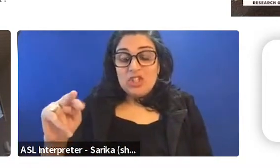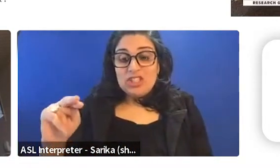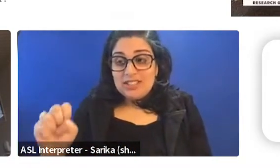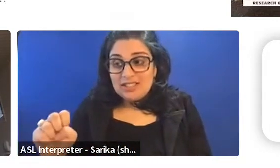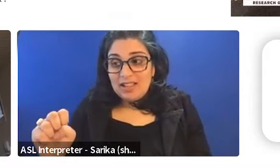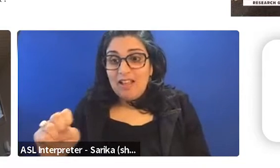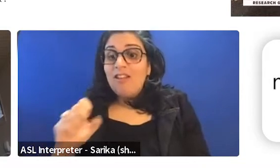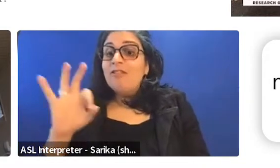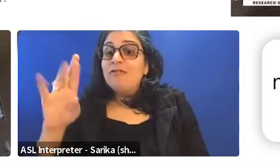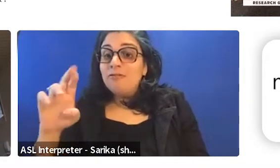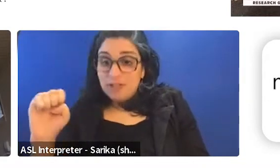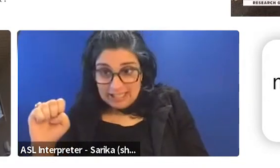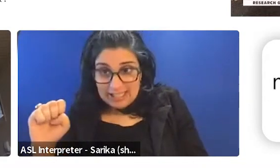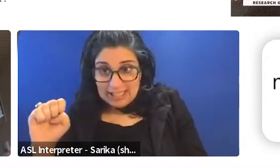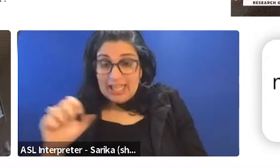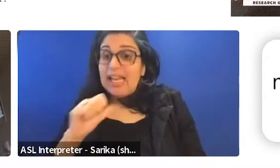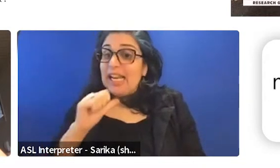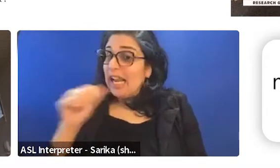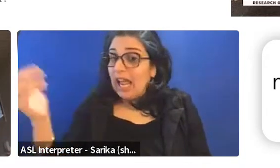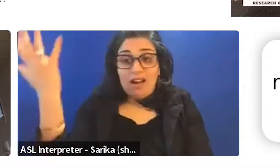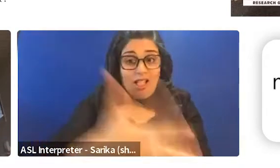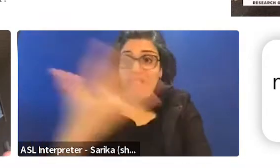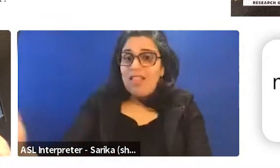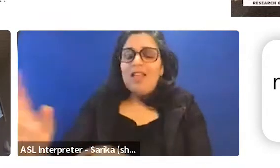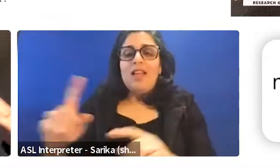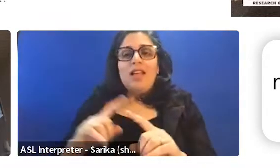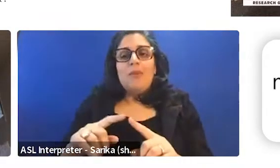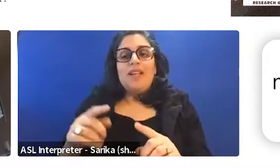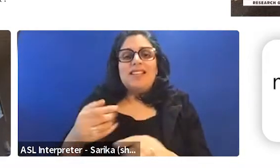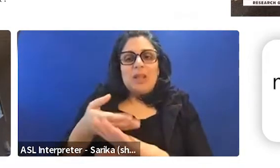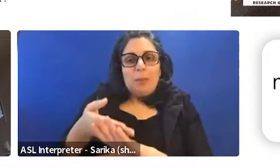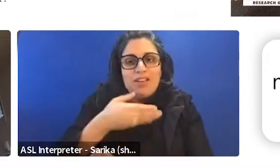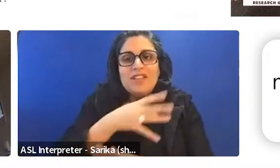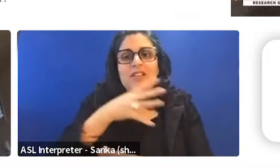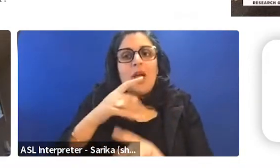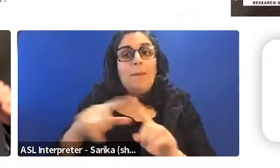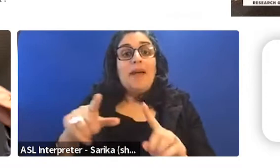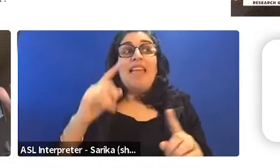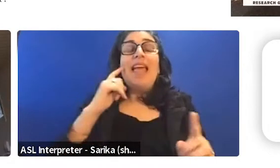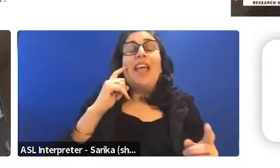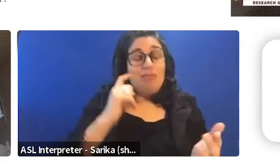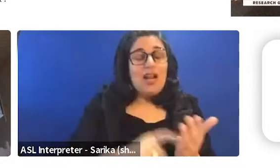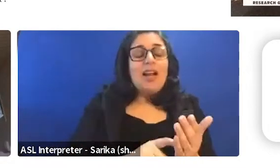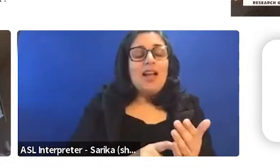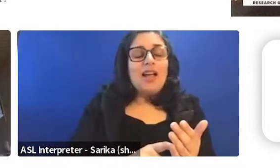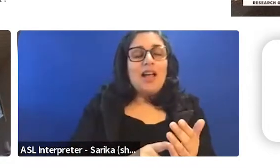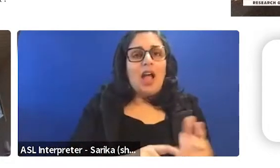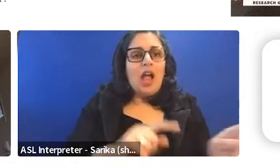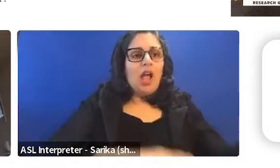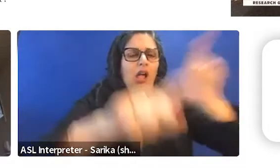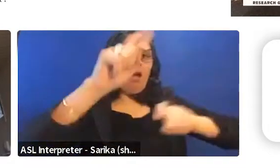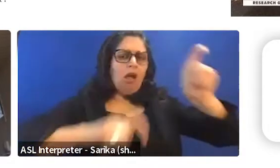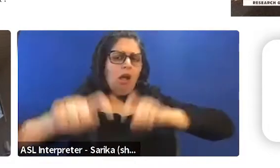our deforestation-free mandates. But they acknowledge that they do not trace back to the origin of